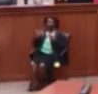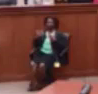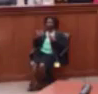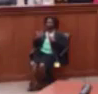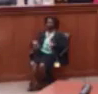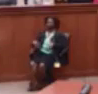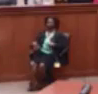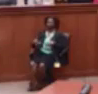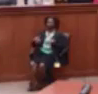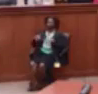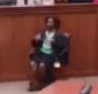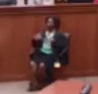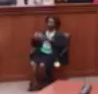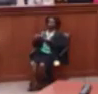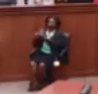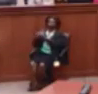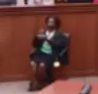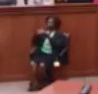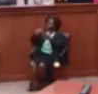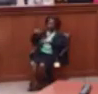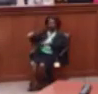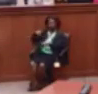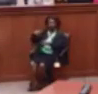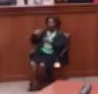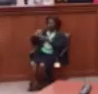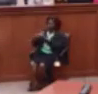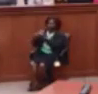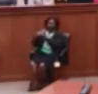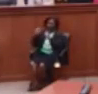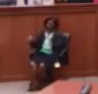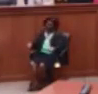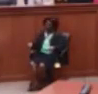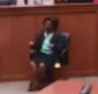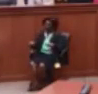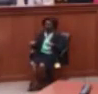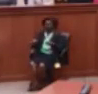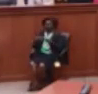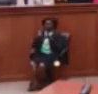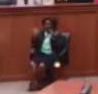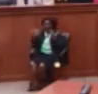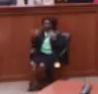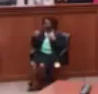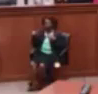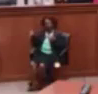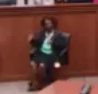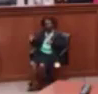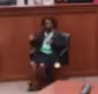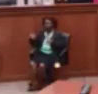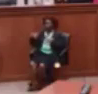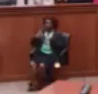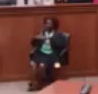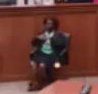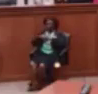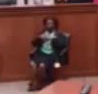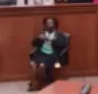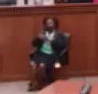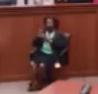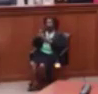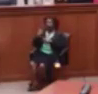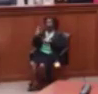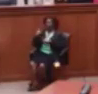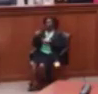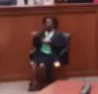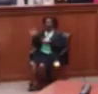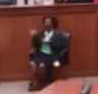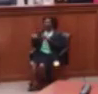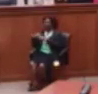in this concept of dual enrollment, and there is tremendous opportunity in collaboration. Some of the very positive things that we have seen over the last 6 to 8